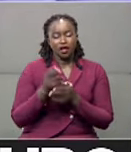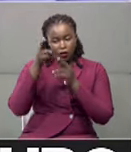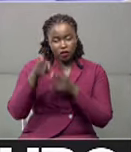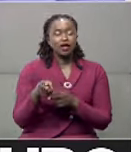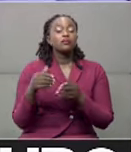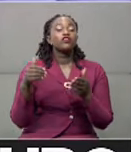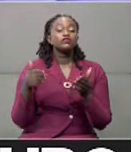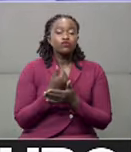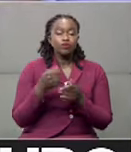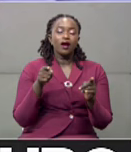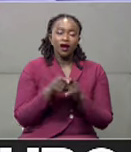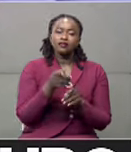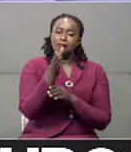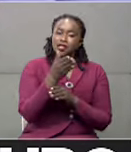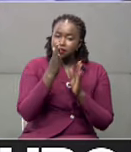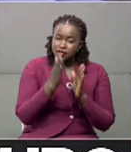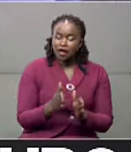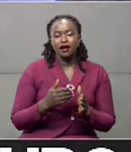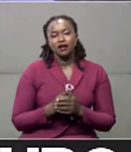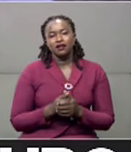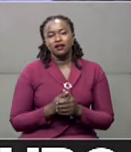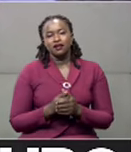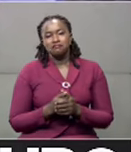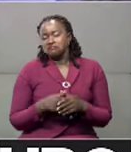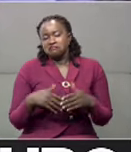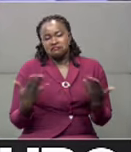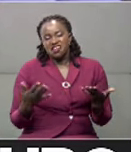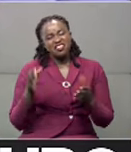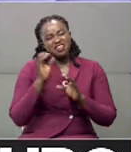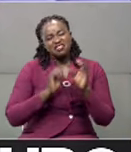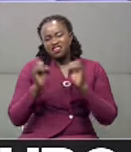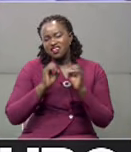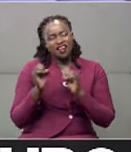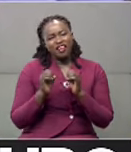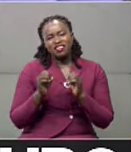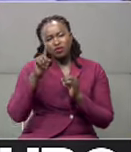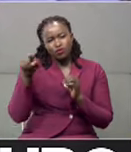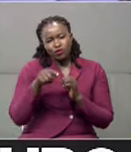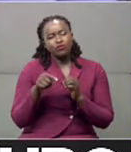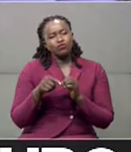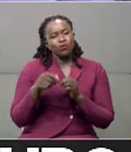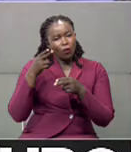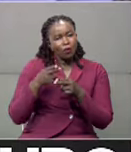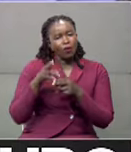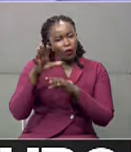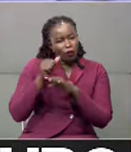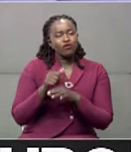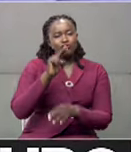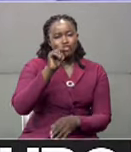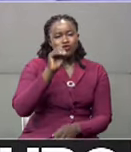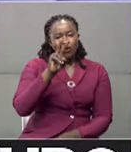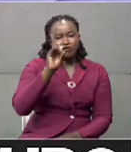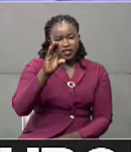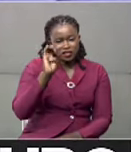he's new as a minister. So there's nothing wrong with calling him a novice as a minister. I thank you.